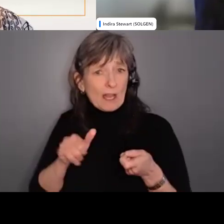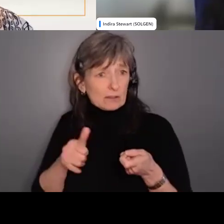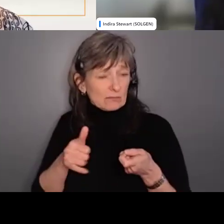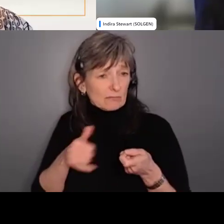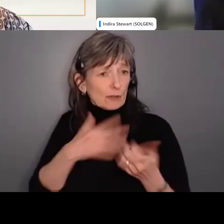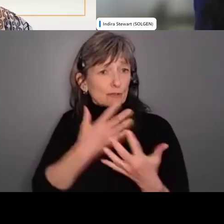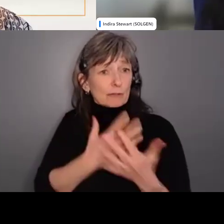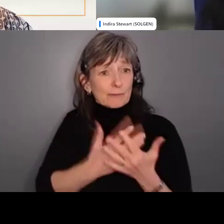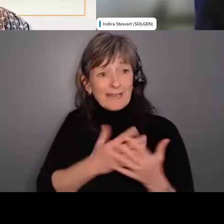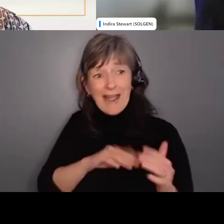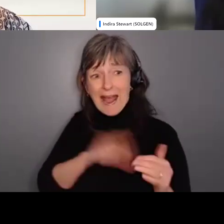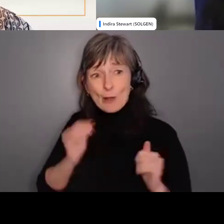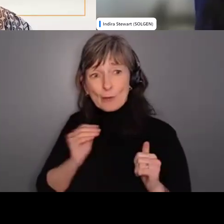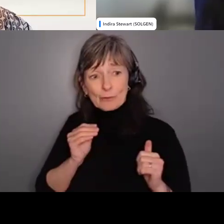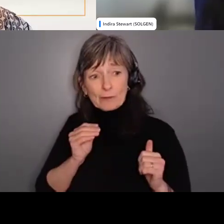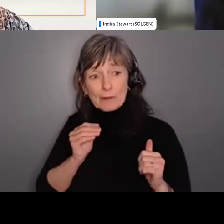being done.